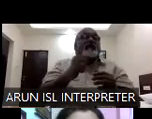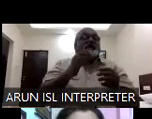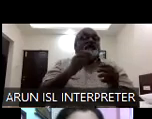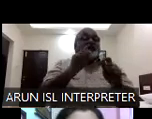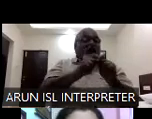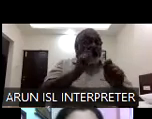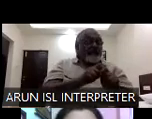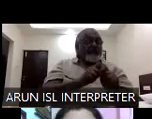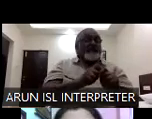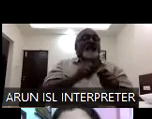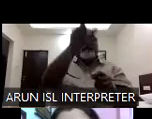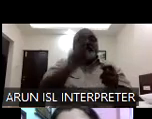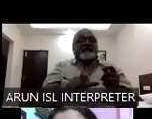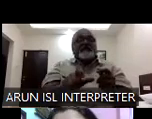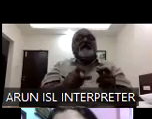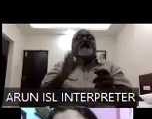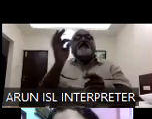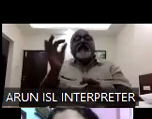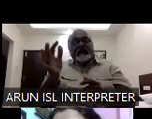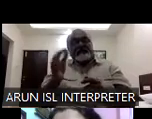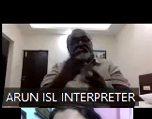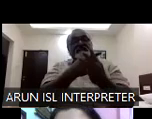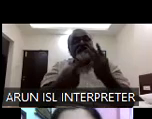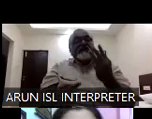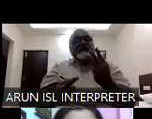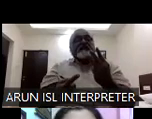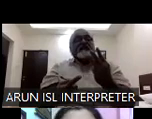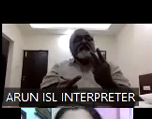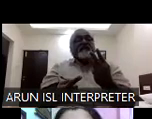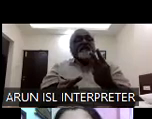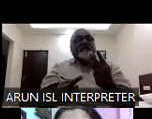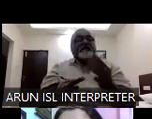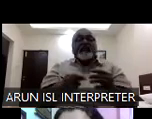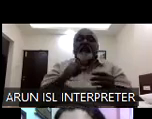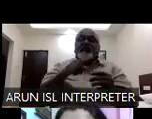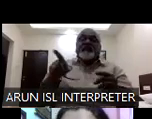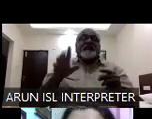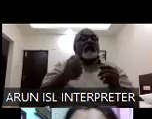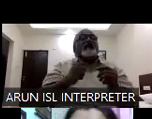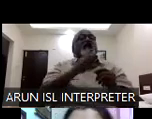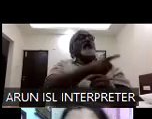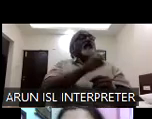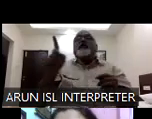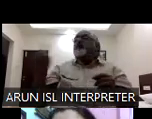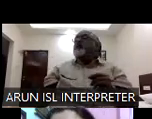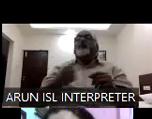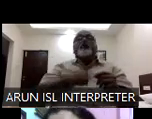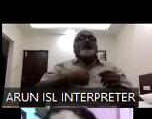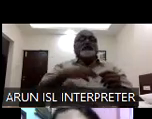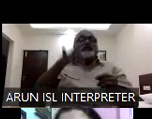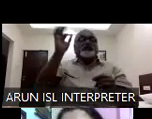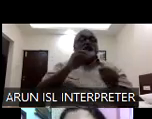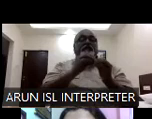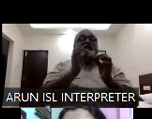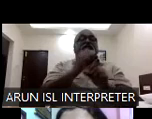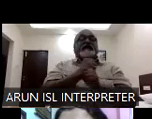this panchayat basically, they have the financial power to allocate the budget for housing, allocate the budget for